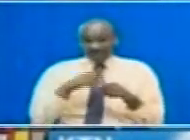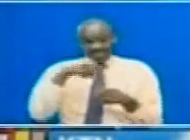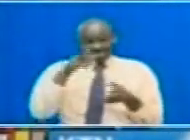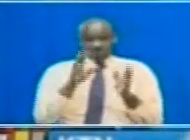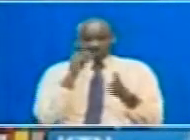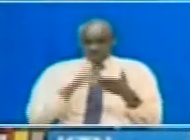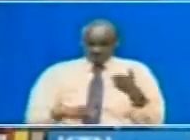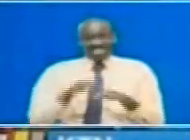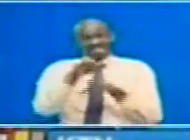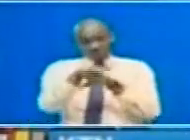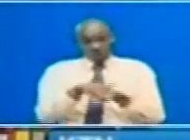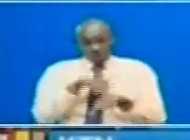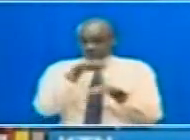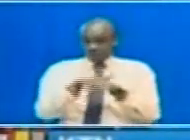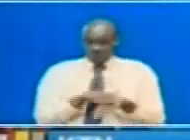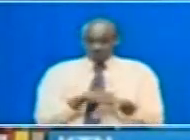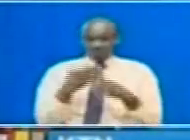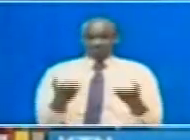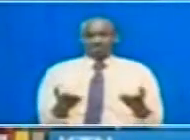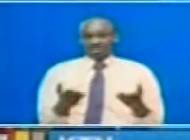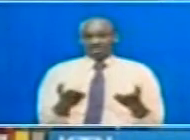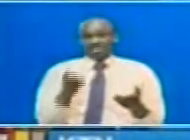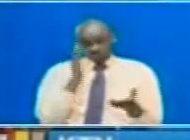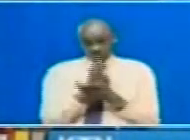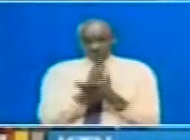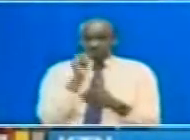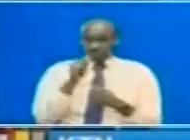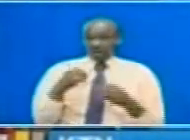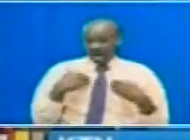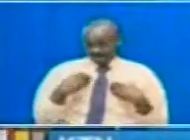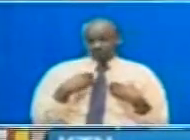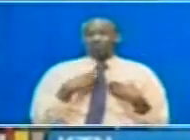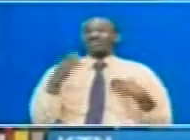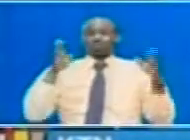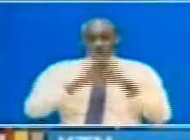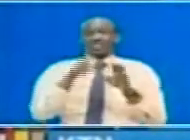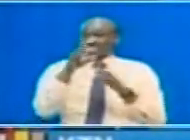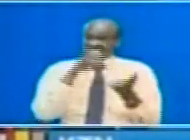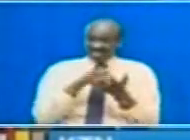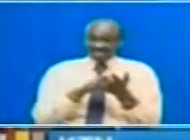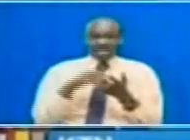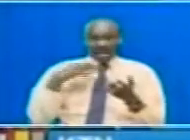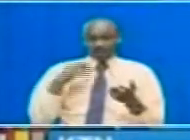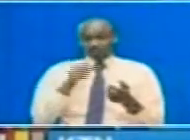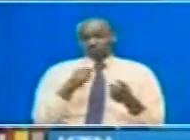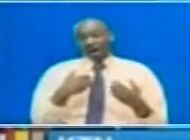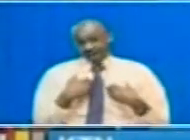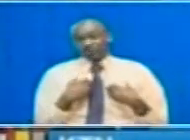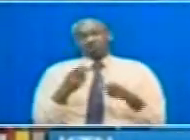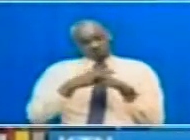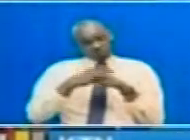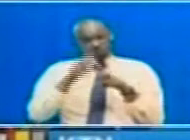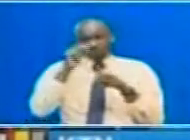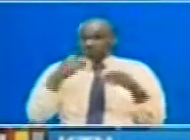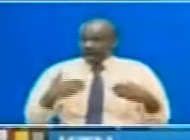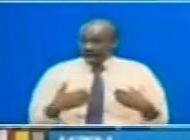bit too slow to your liking. Obviously, you would like to have a closure very soon. You would like to see results very soon. That